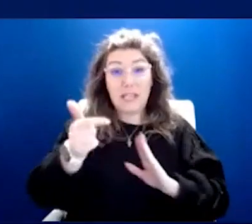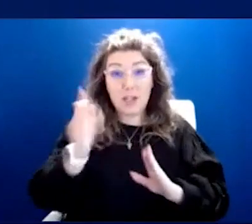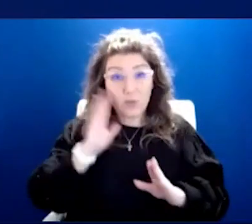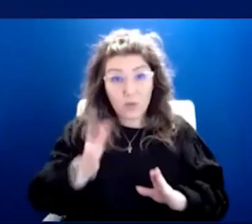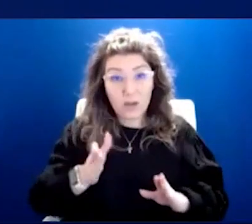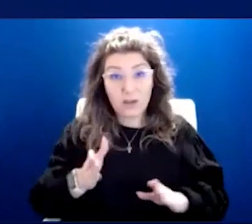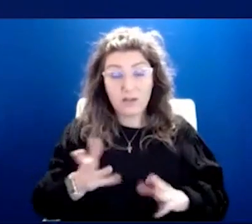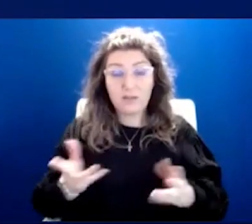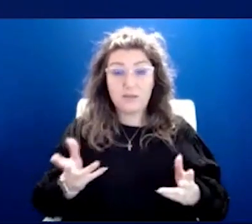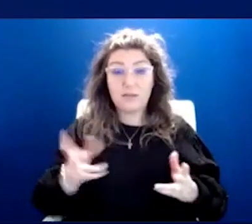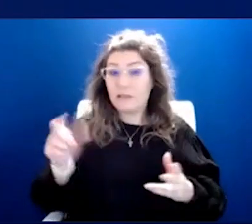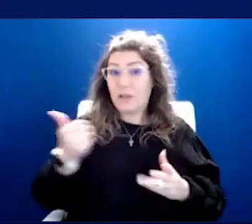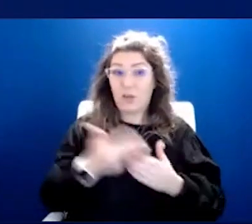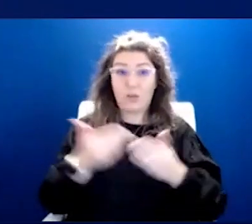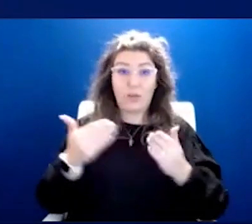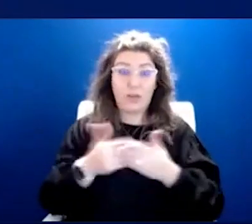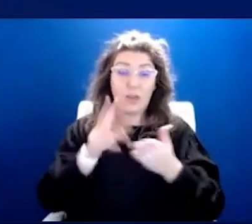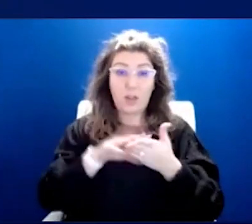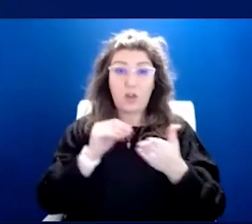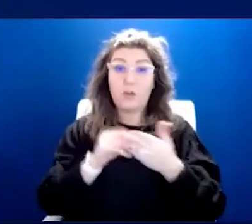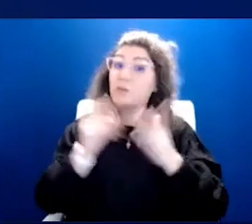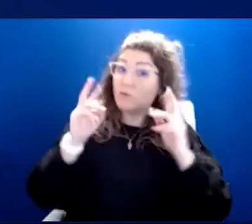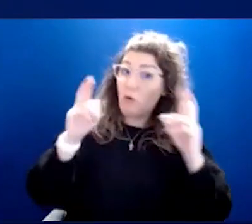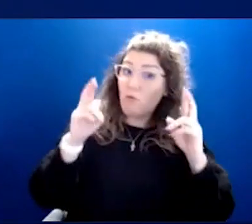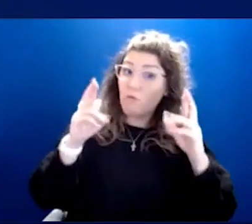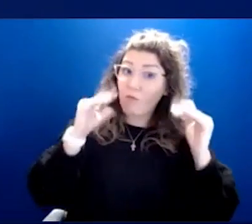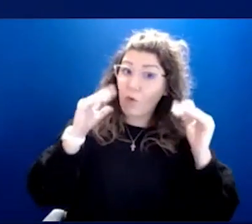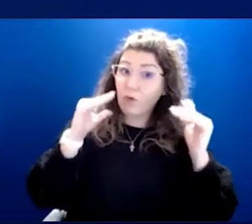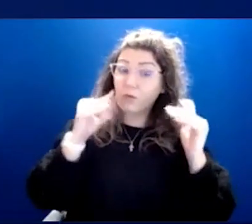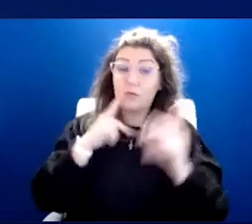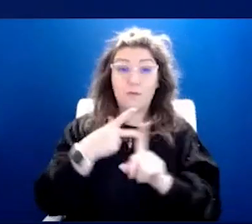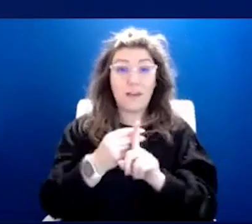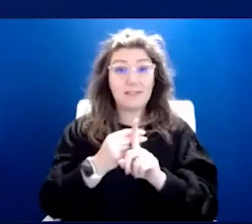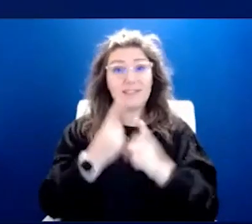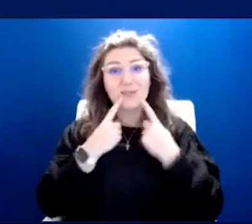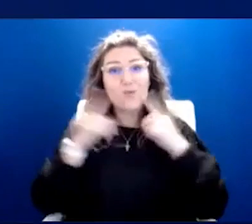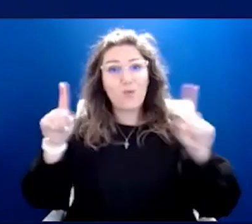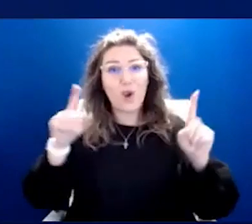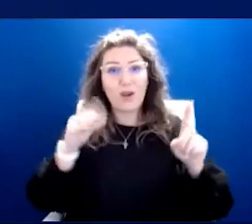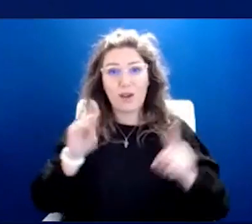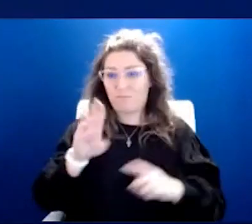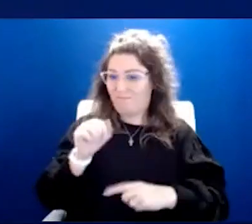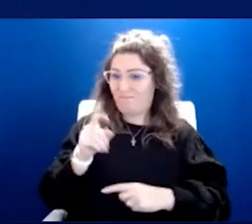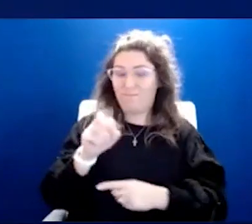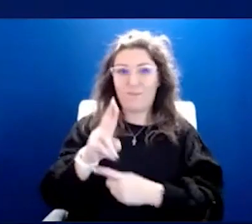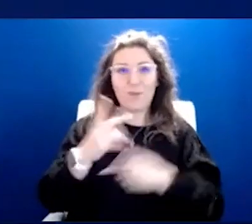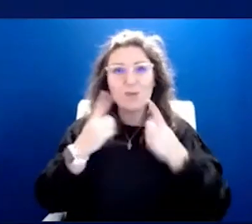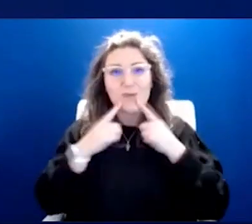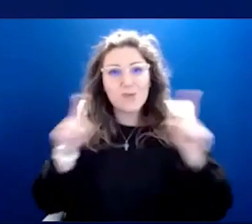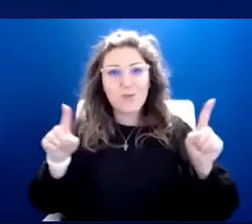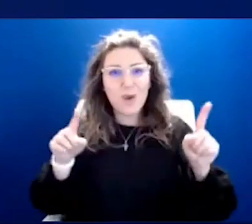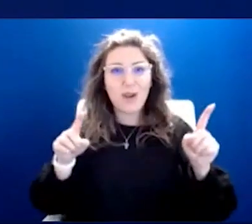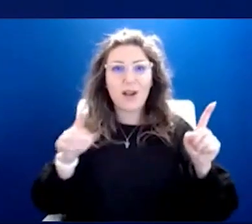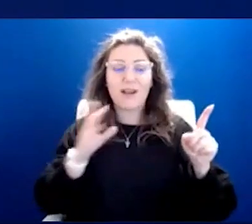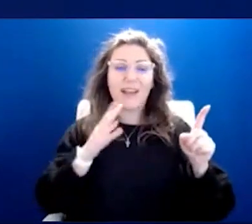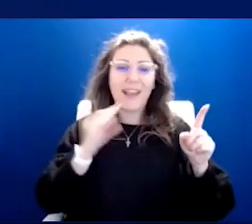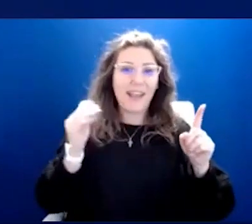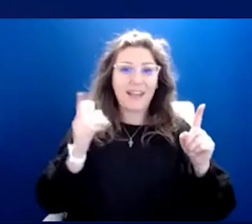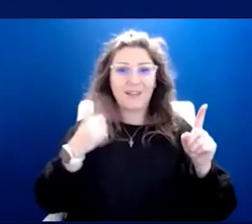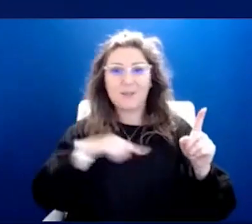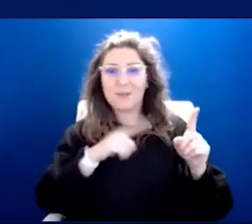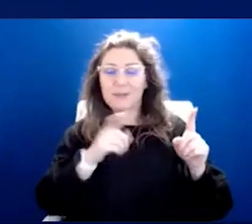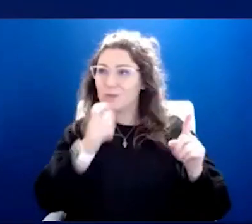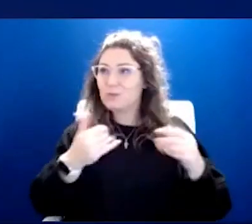other thing we've learned, which is a hopeful thing, is that these vaccines work, yes. and the boosters work. And we don't have these